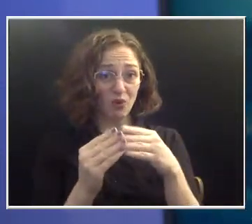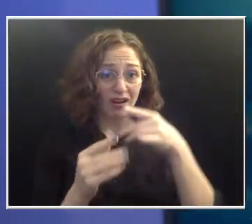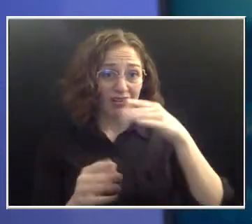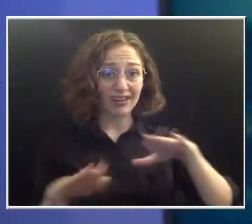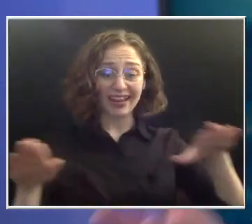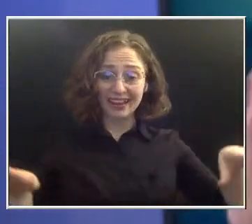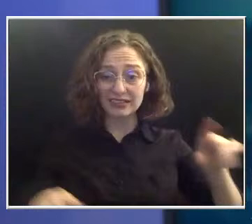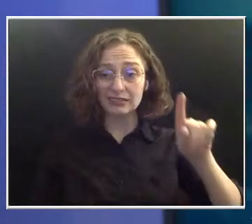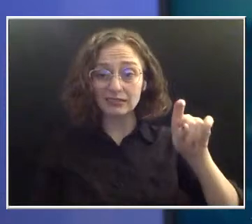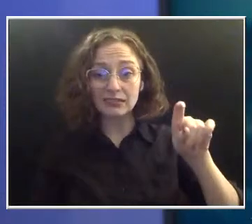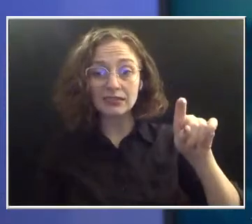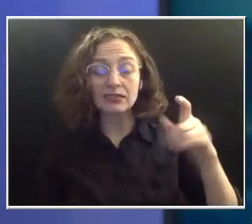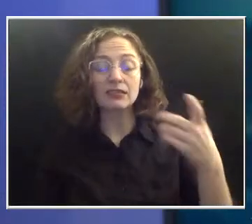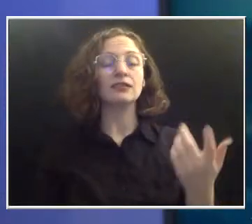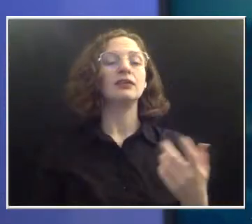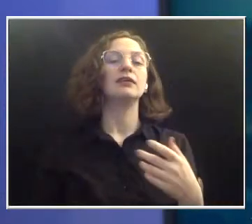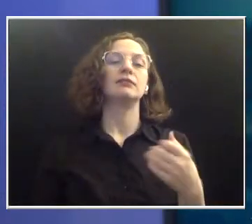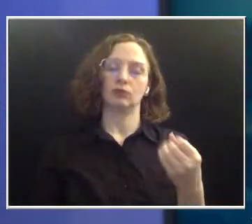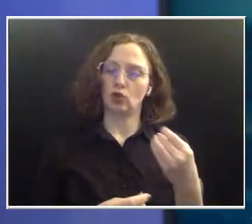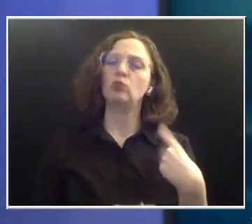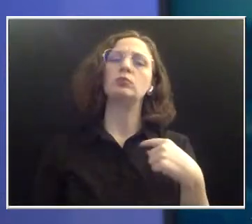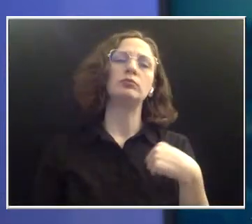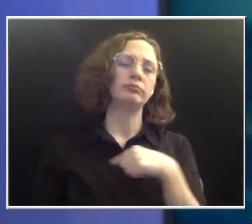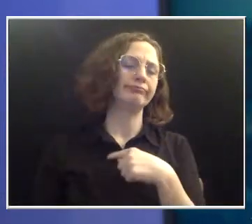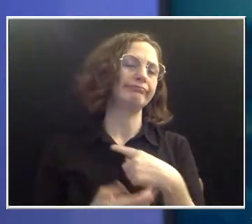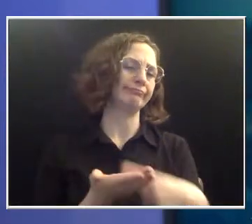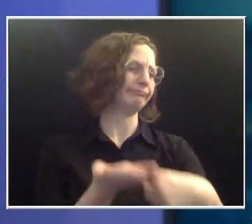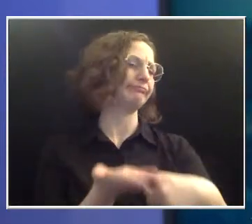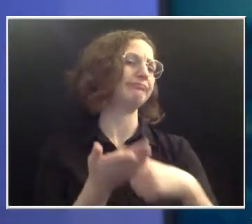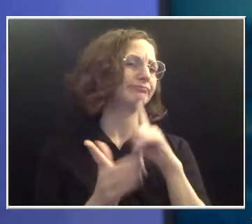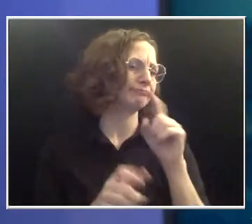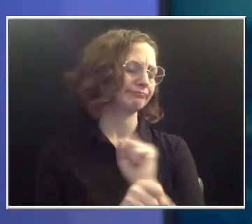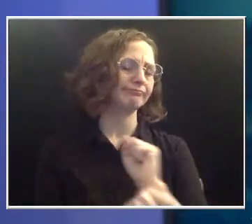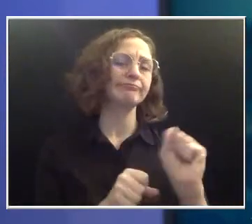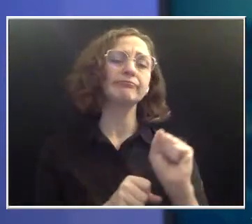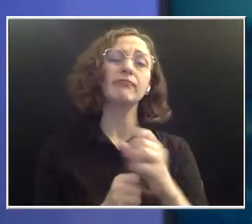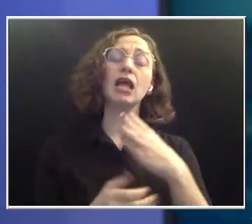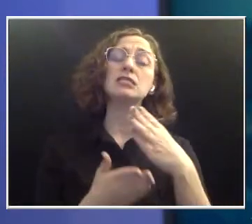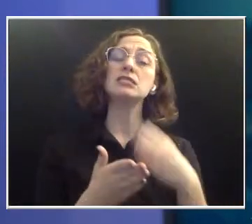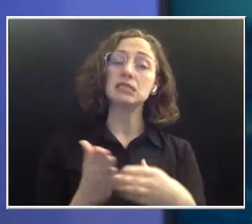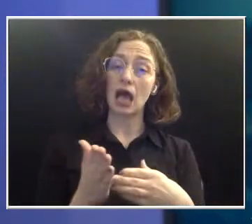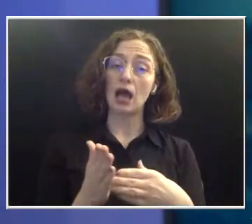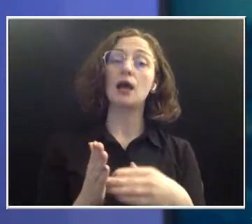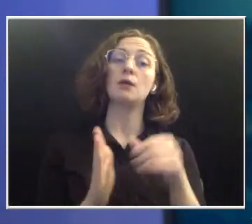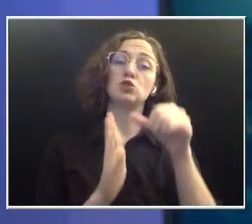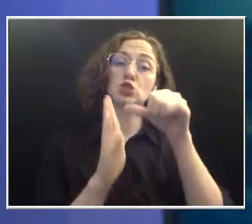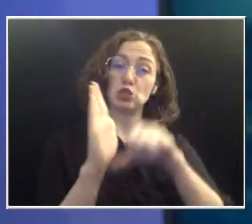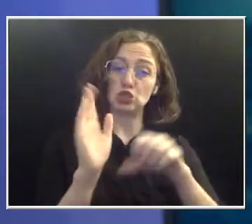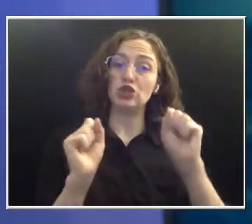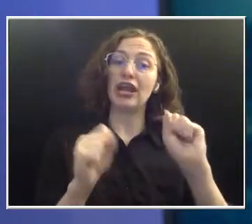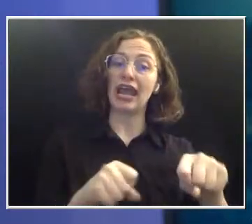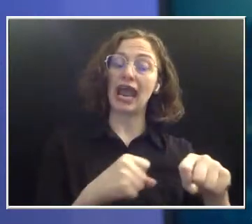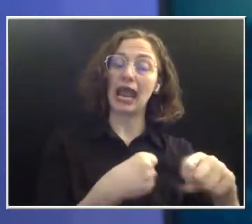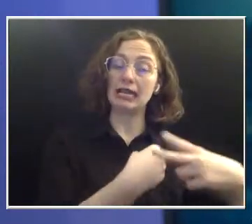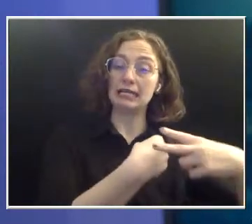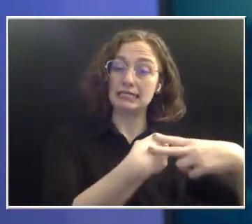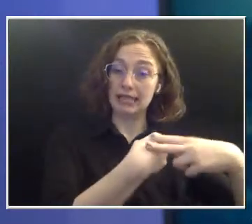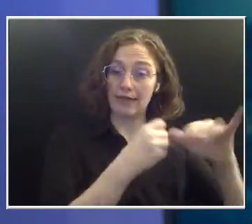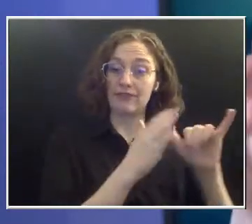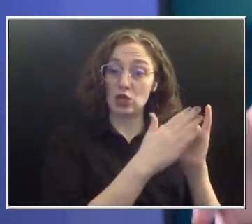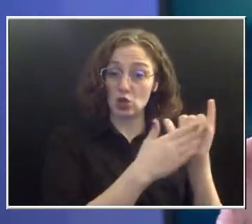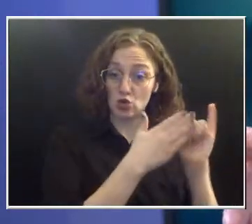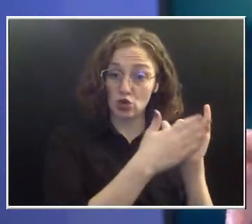our conversation. There are some surgical fertility-sparing options that can sometimes save the uterus, meaning we just remove the